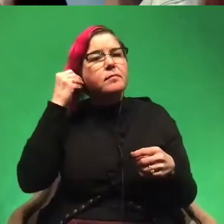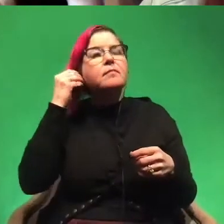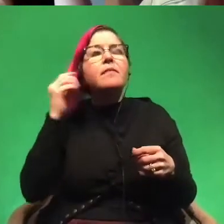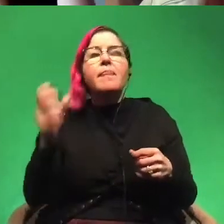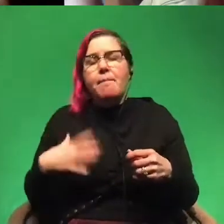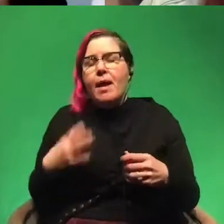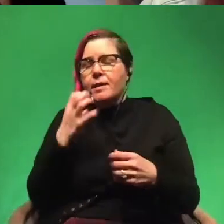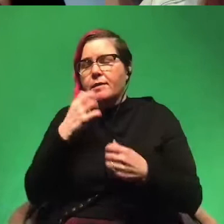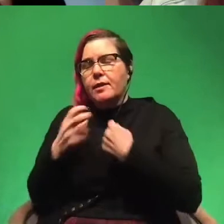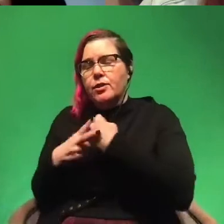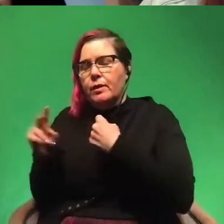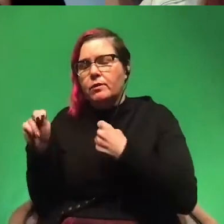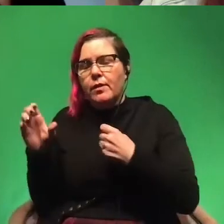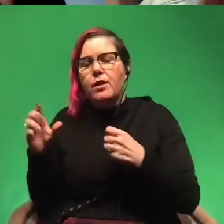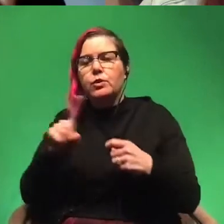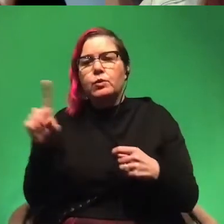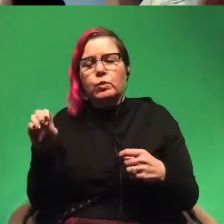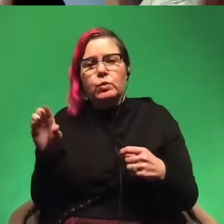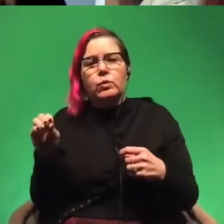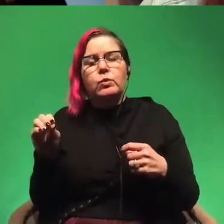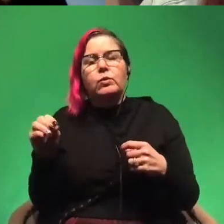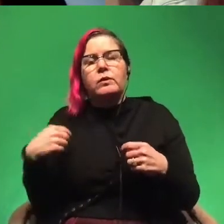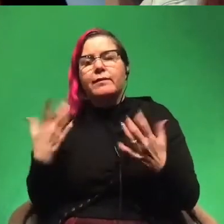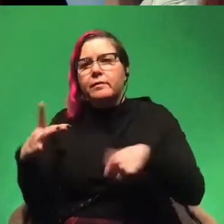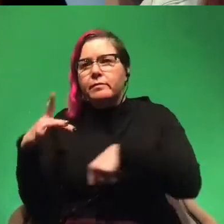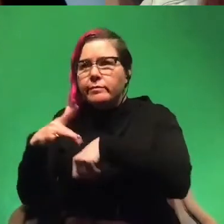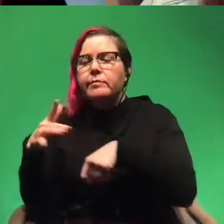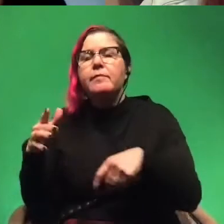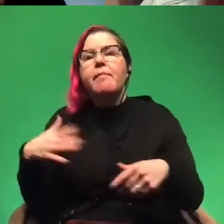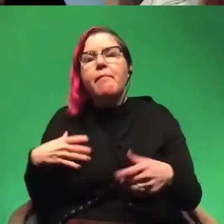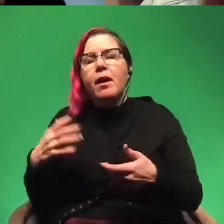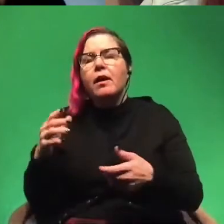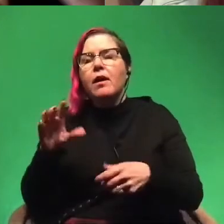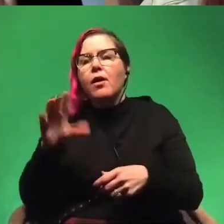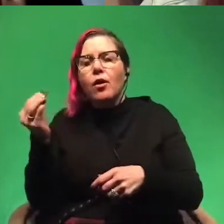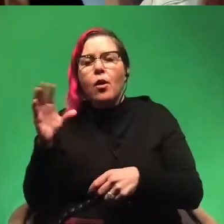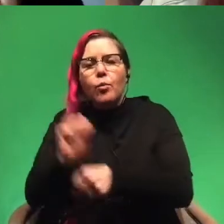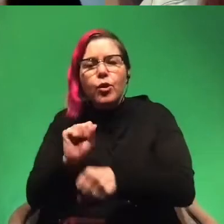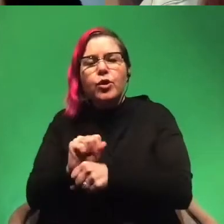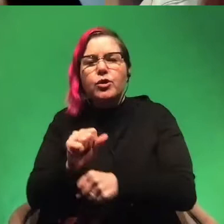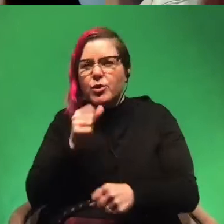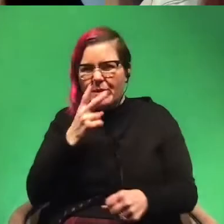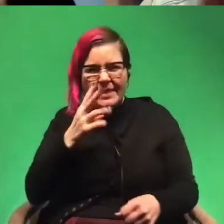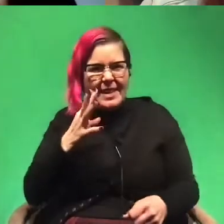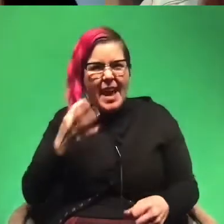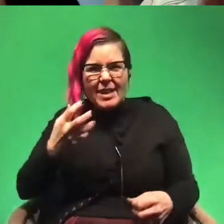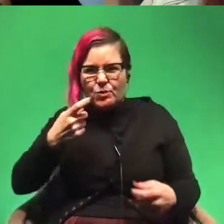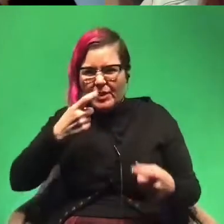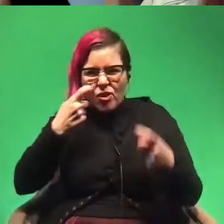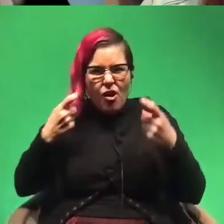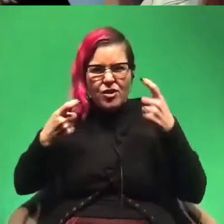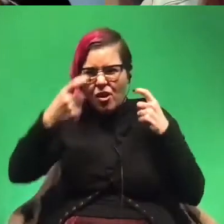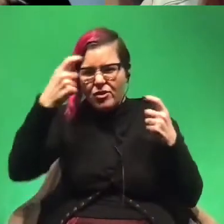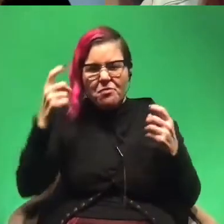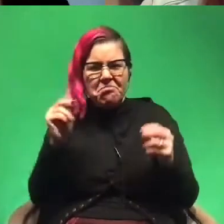worked at, zoos that you know, I've been to, my colleagues that work at sanctuaries, you don't see cats like that. That's not normal.